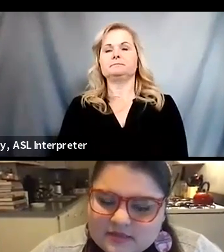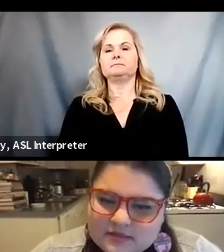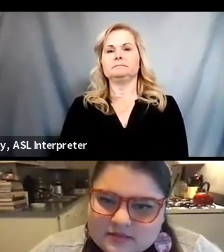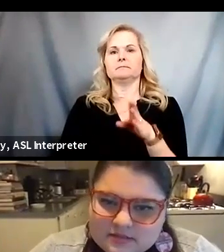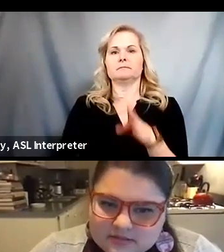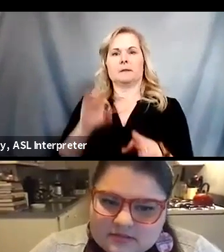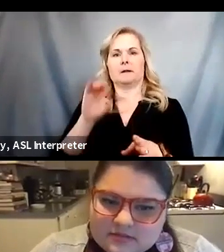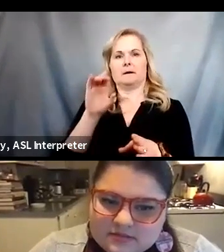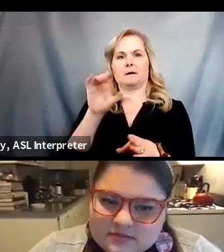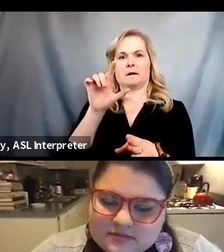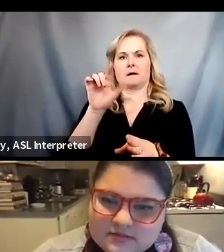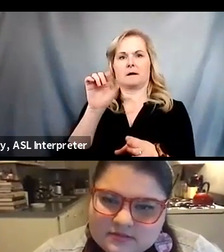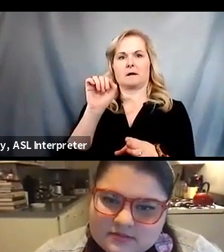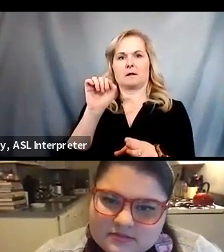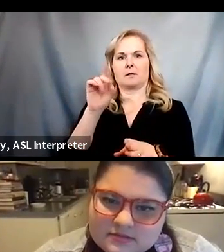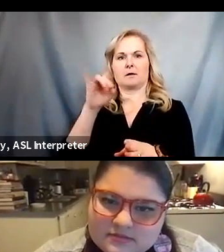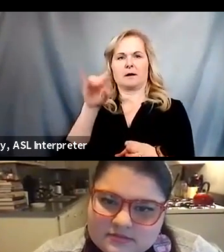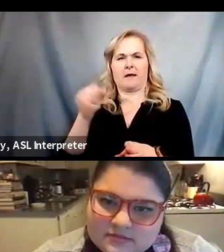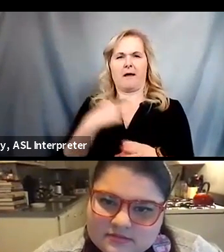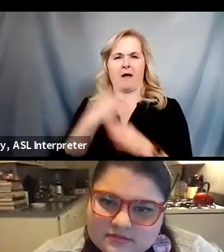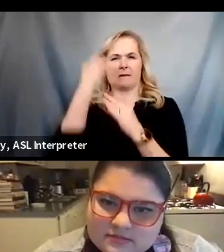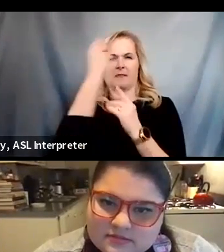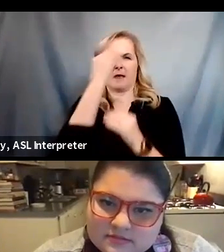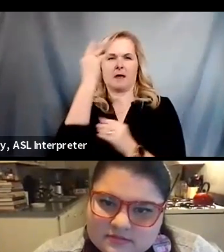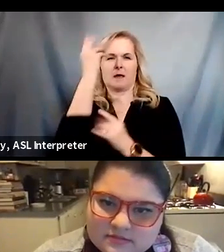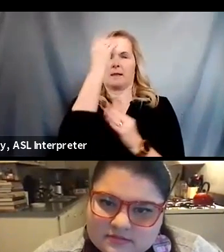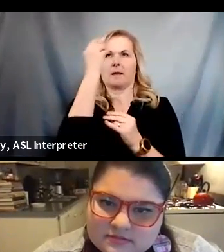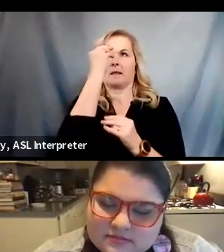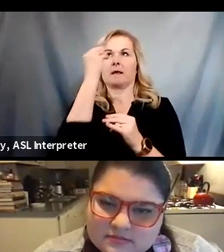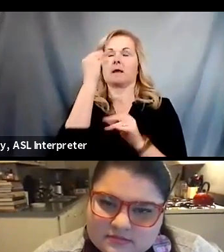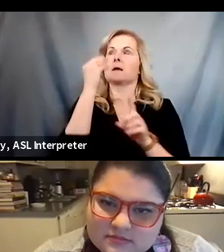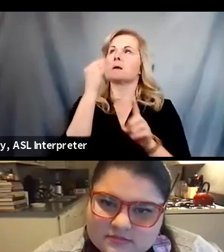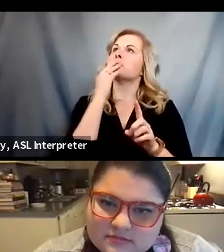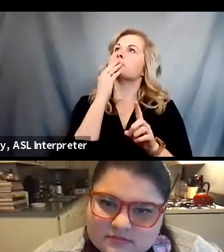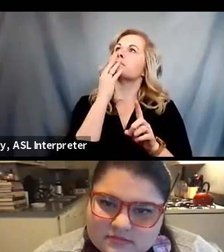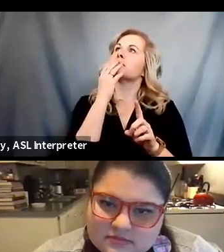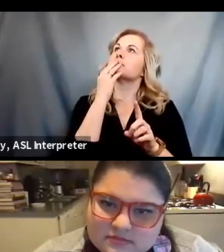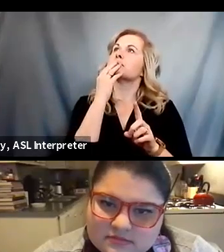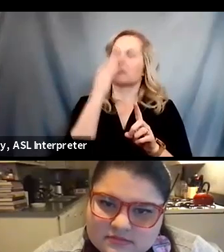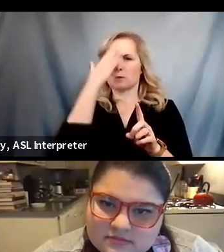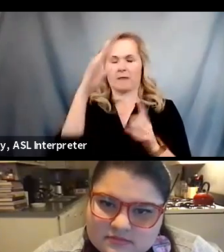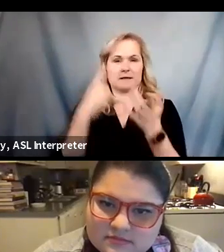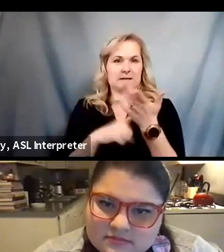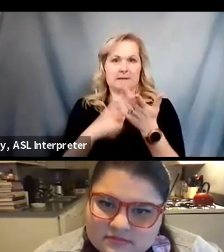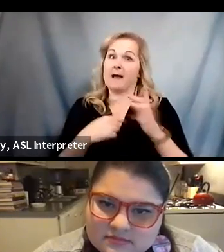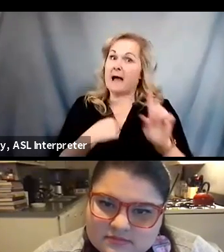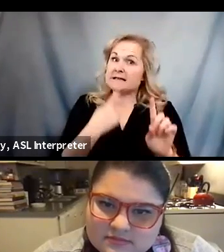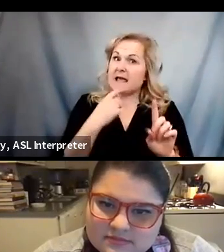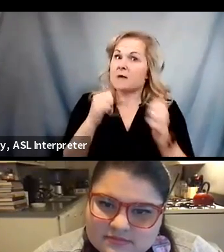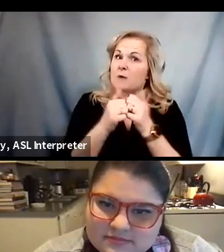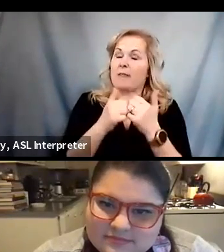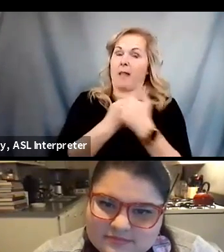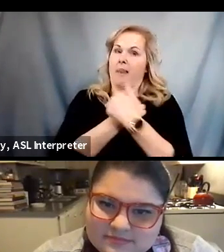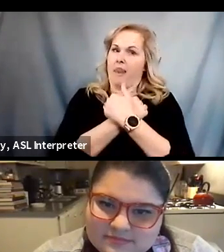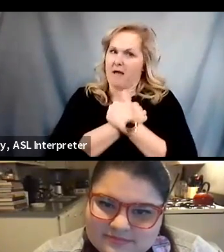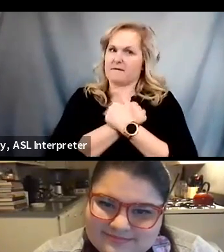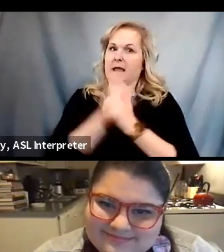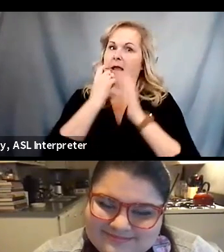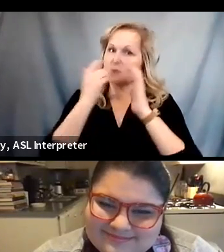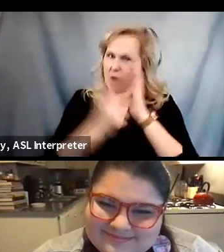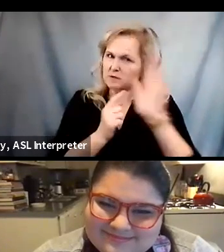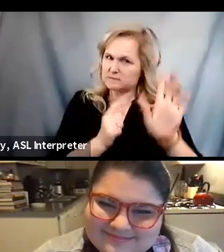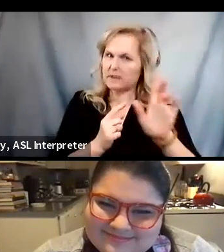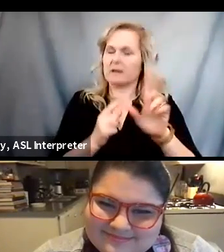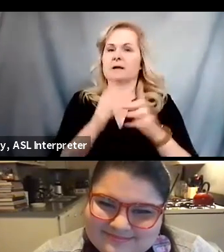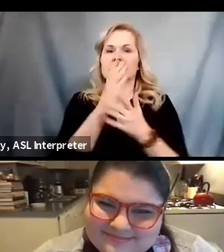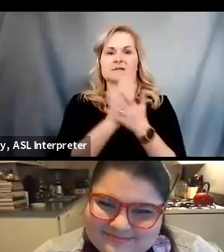This is Claudia. I've been thinking really hard about how sometimes, and I say this with loving acknowledgement, some